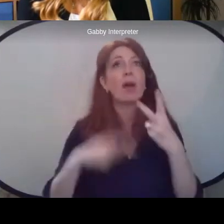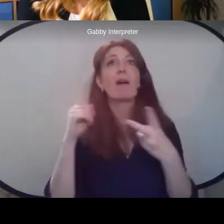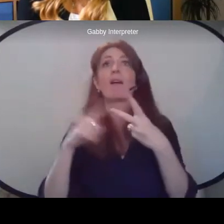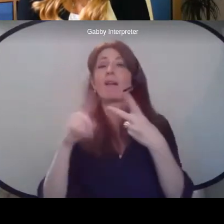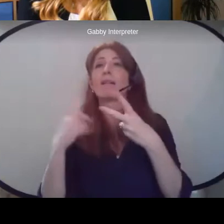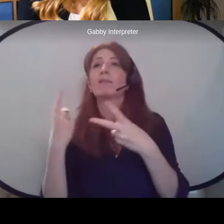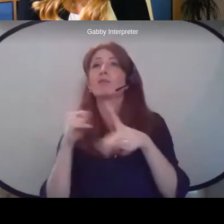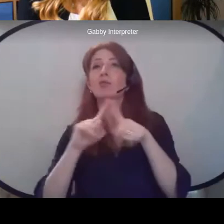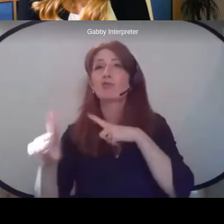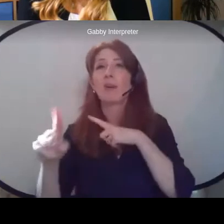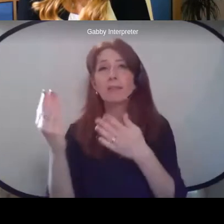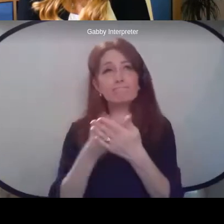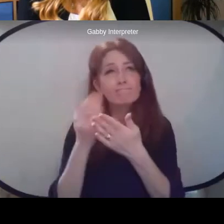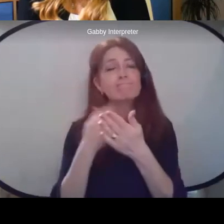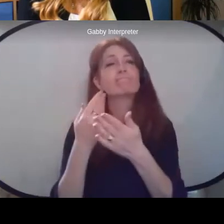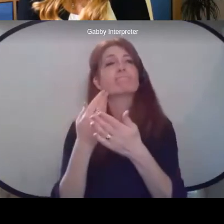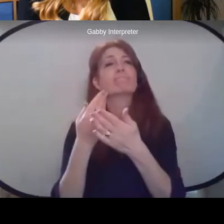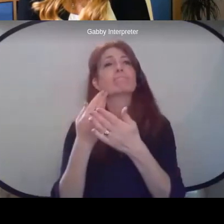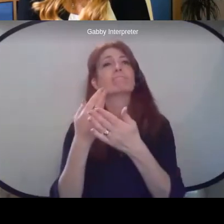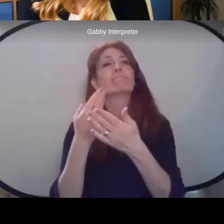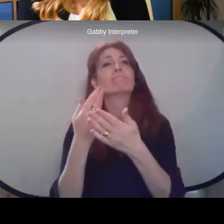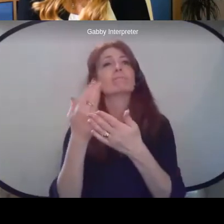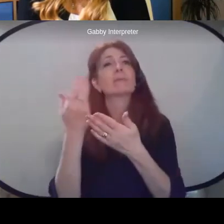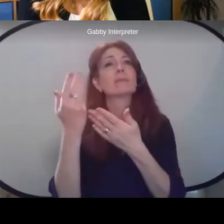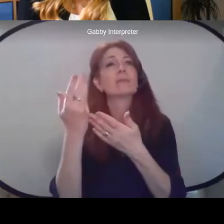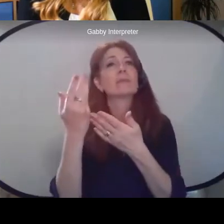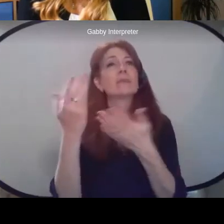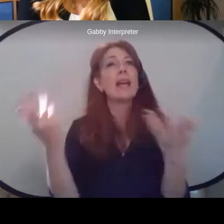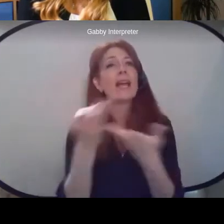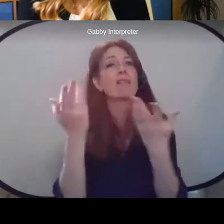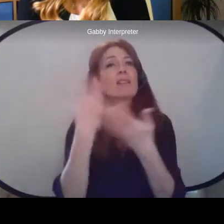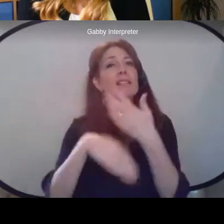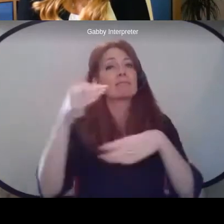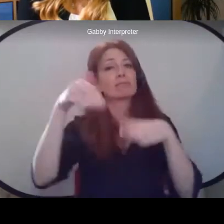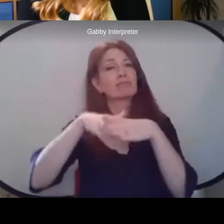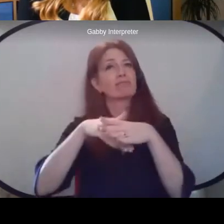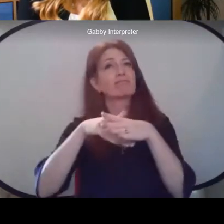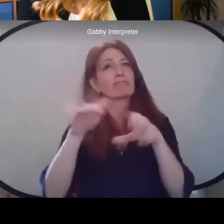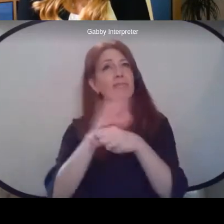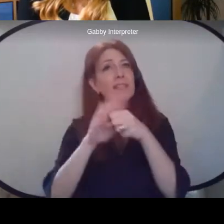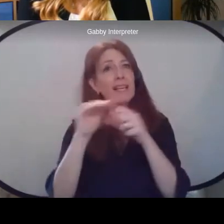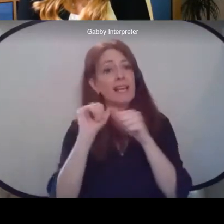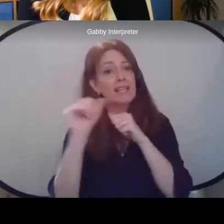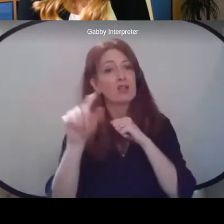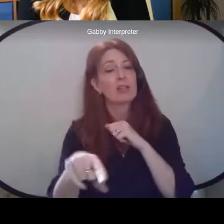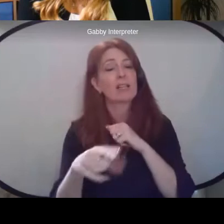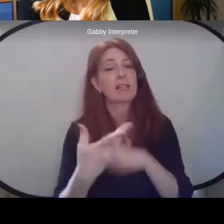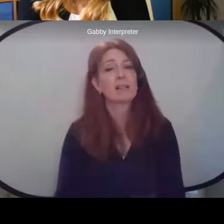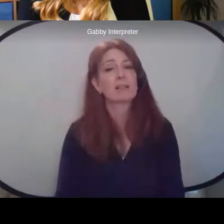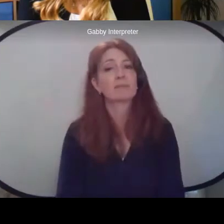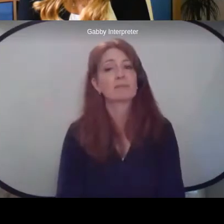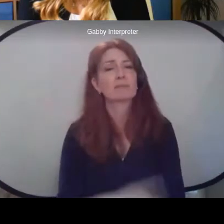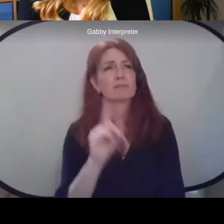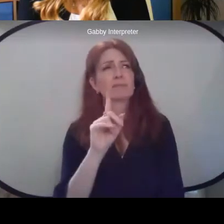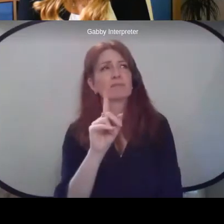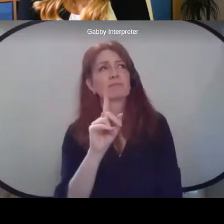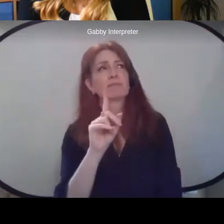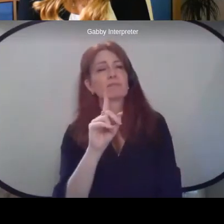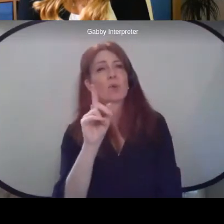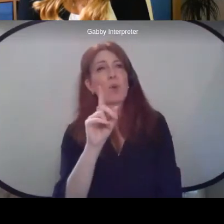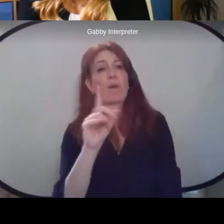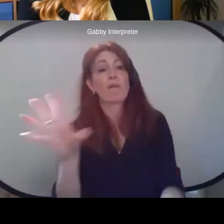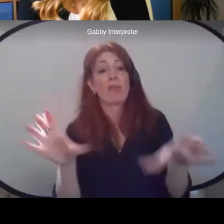into the ecosystem, into the industry, into the sector. What is almost the call to action, maybe from a sector